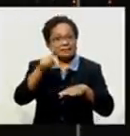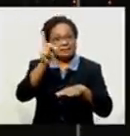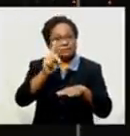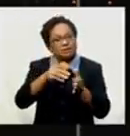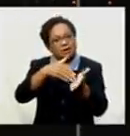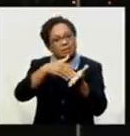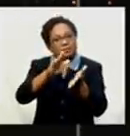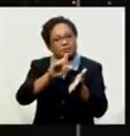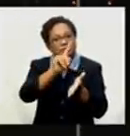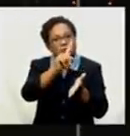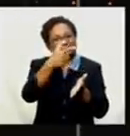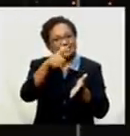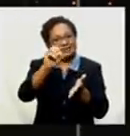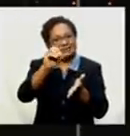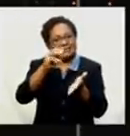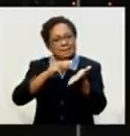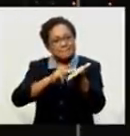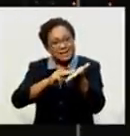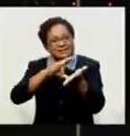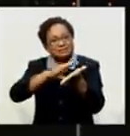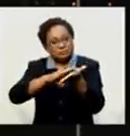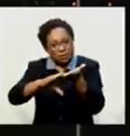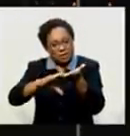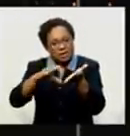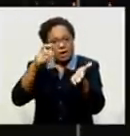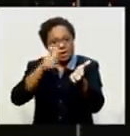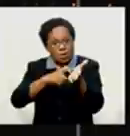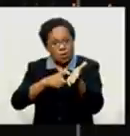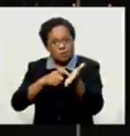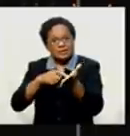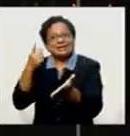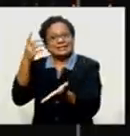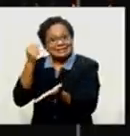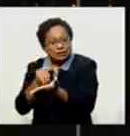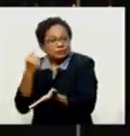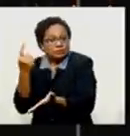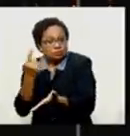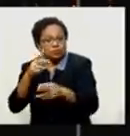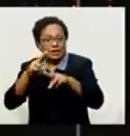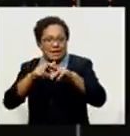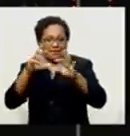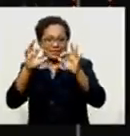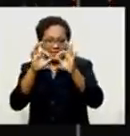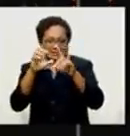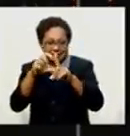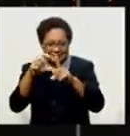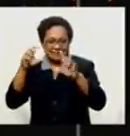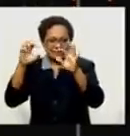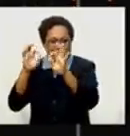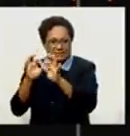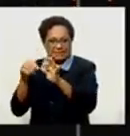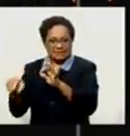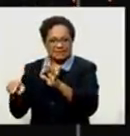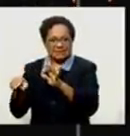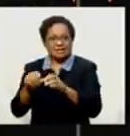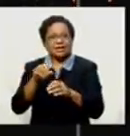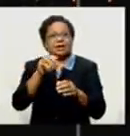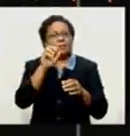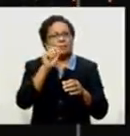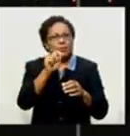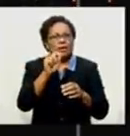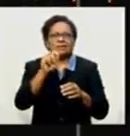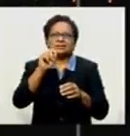a $170 million loan guarantee for the Fiji Development Bank with a